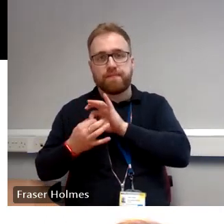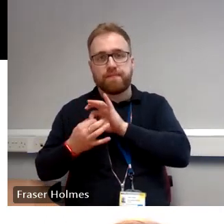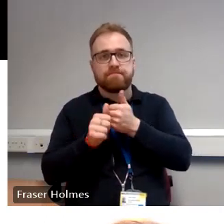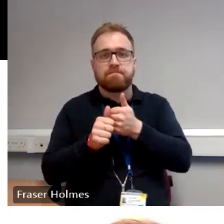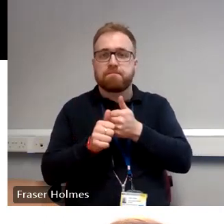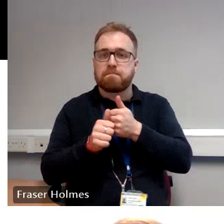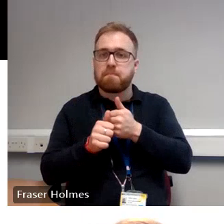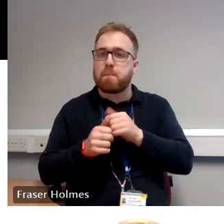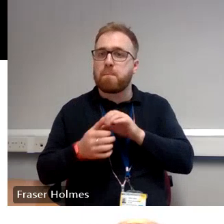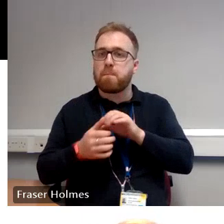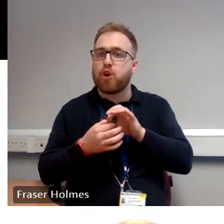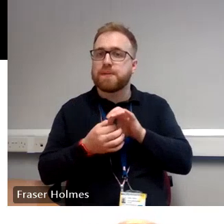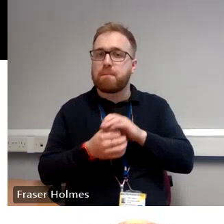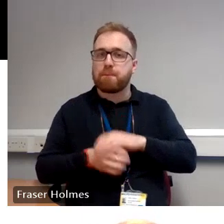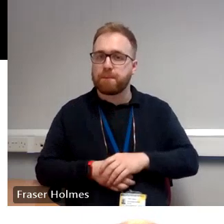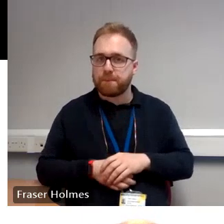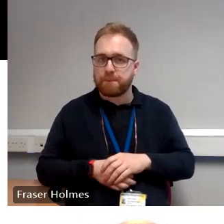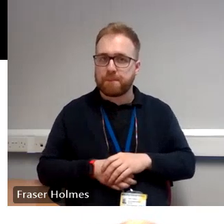you, Faye.